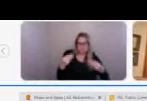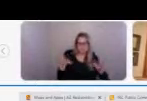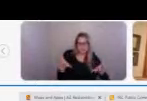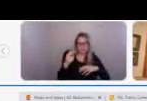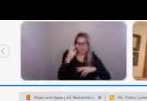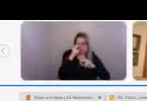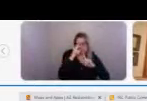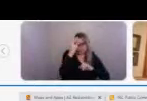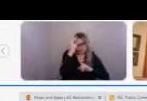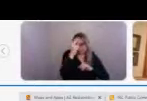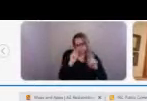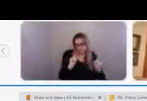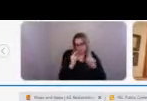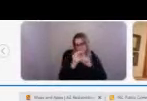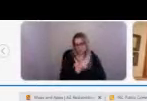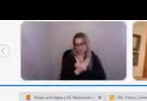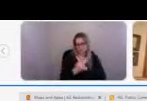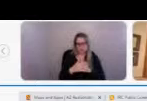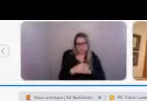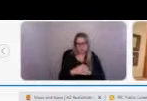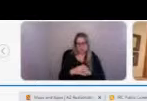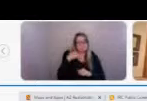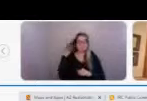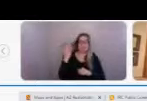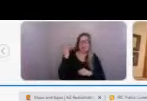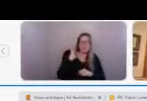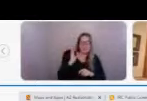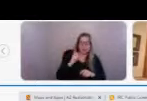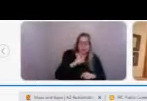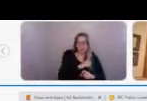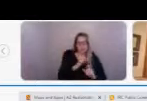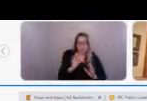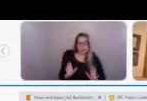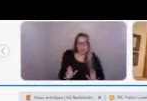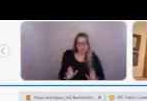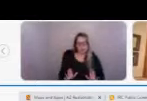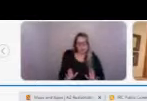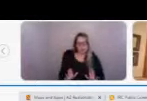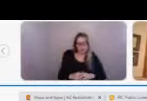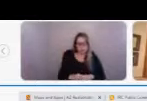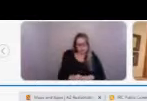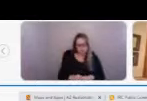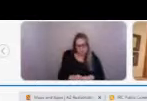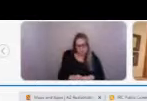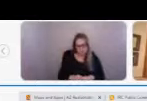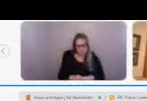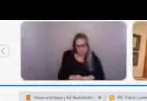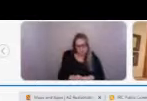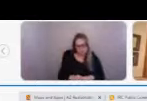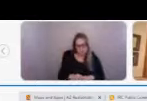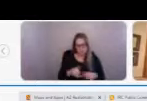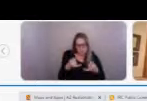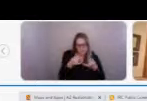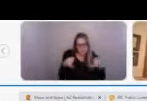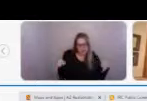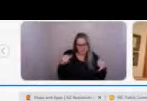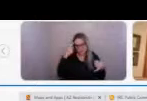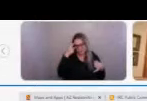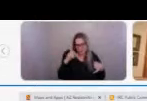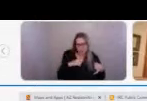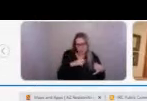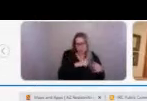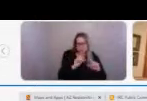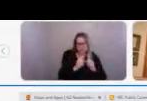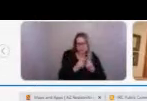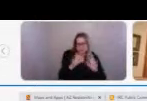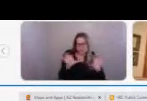um in the past uh the legislators were charged with drawing the boundaries to the legislative districts and they